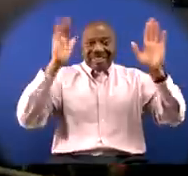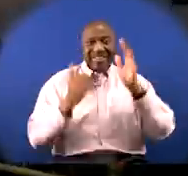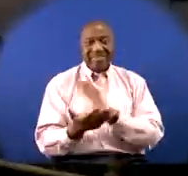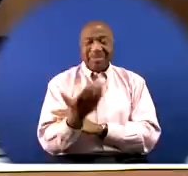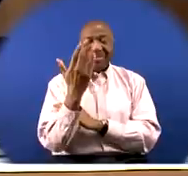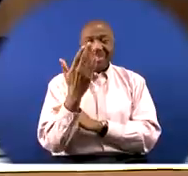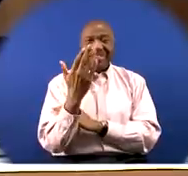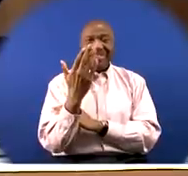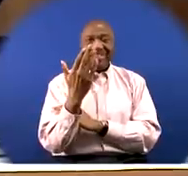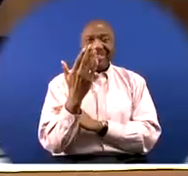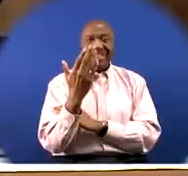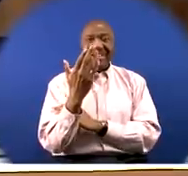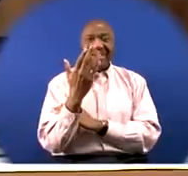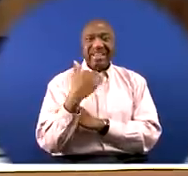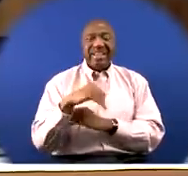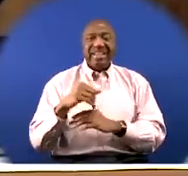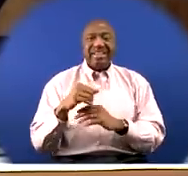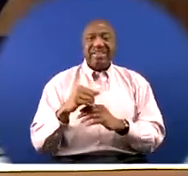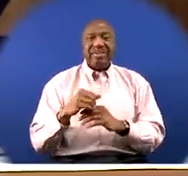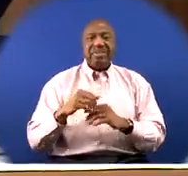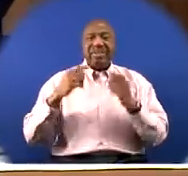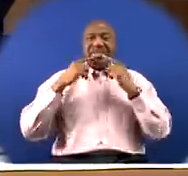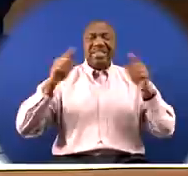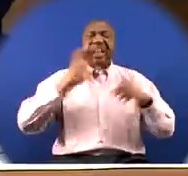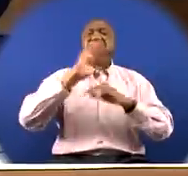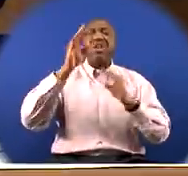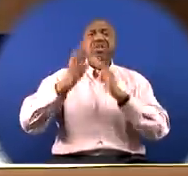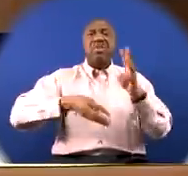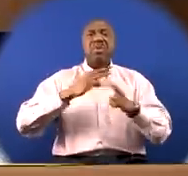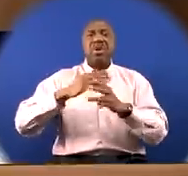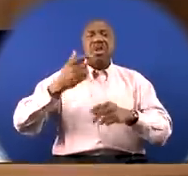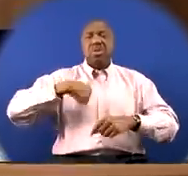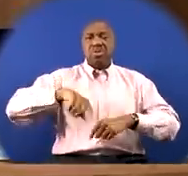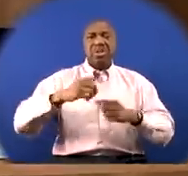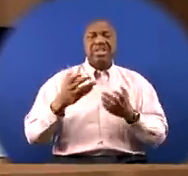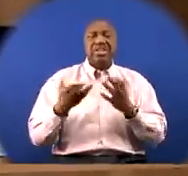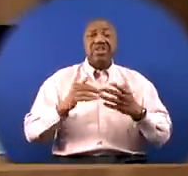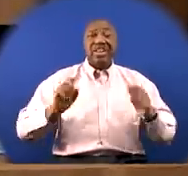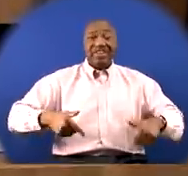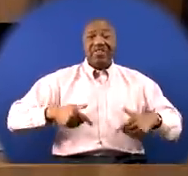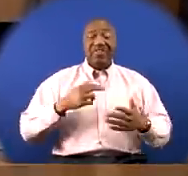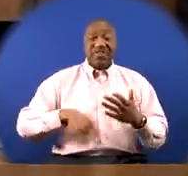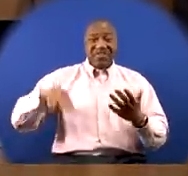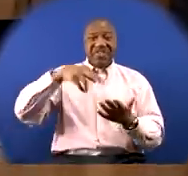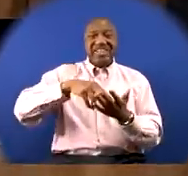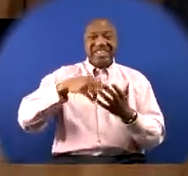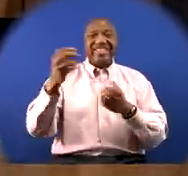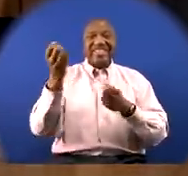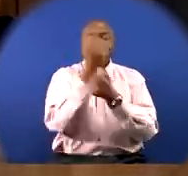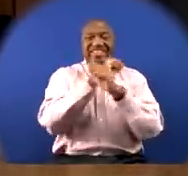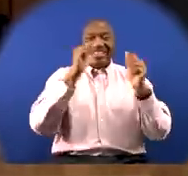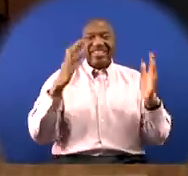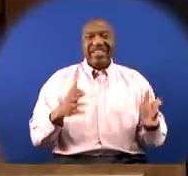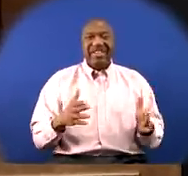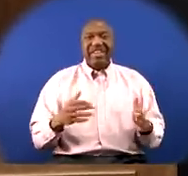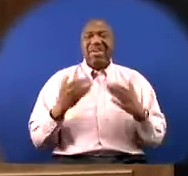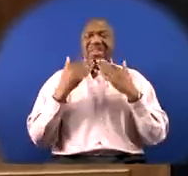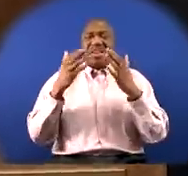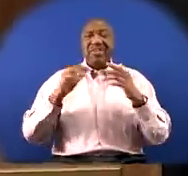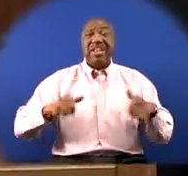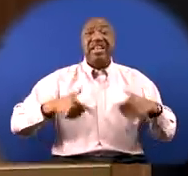morning as we exclaim to the world that we serve a risen Savior. And we thank you that he